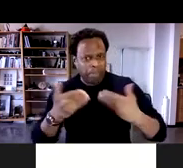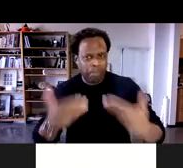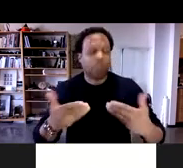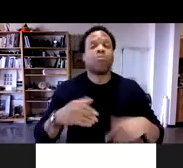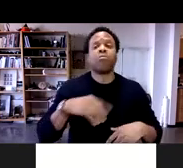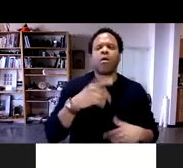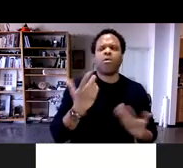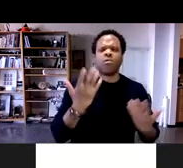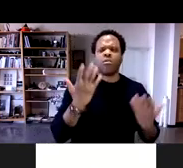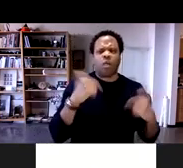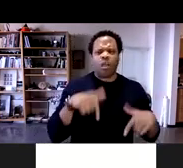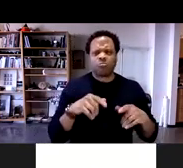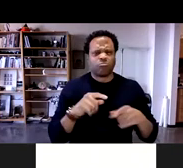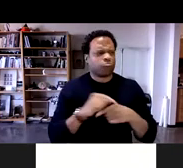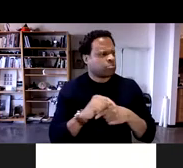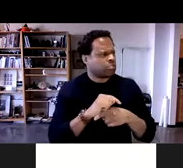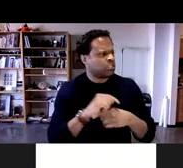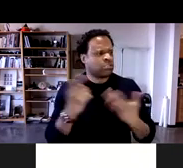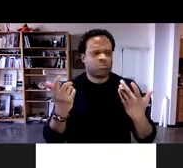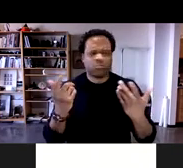the answers to some of these questions.